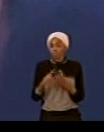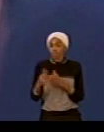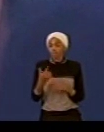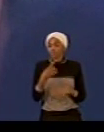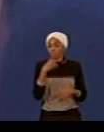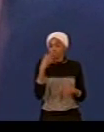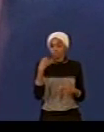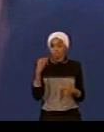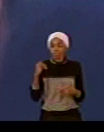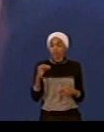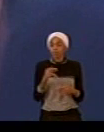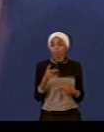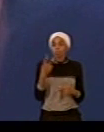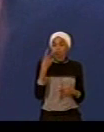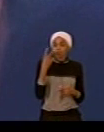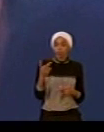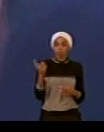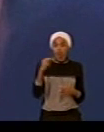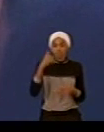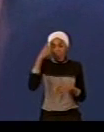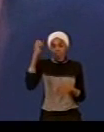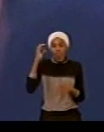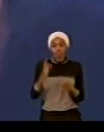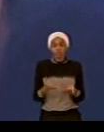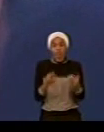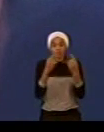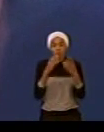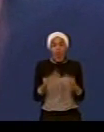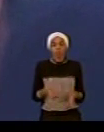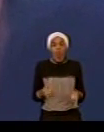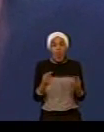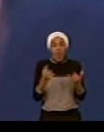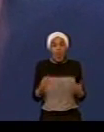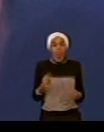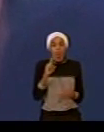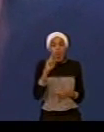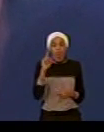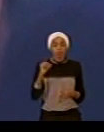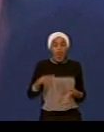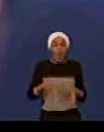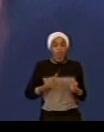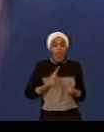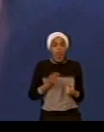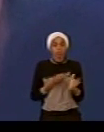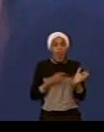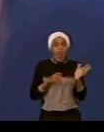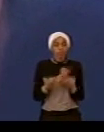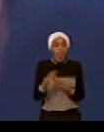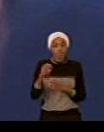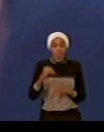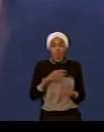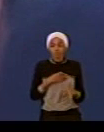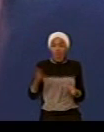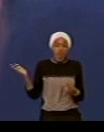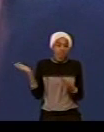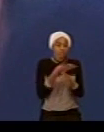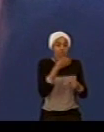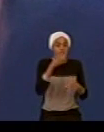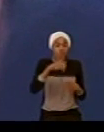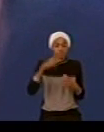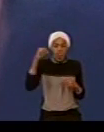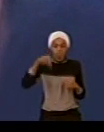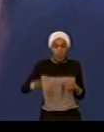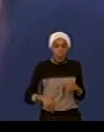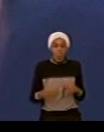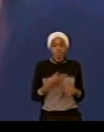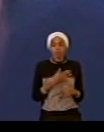Behold, this dreamer cometh. Come now, therefore, and let us slay him and cast him into some pit. And we